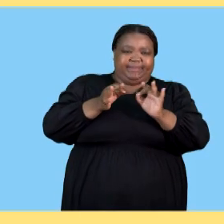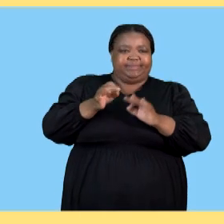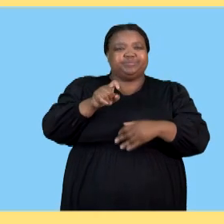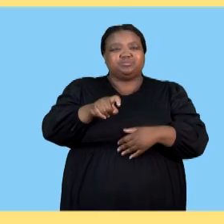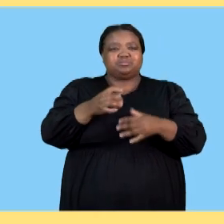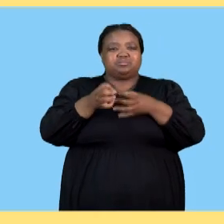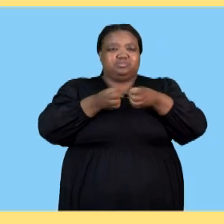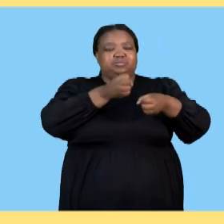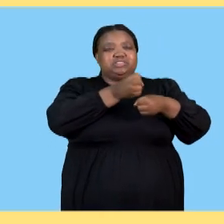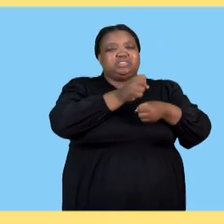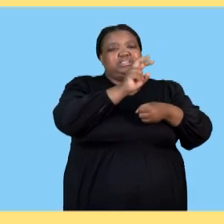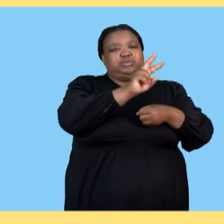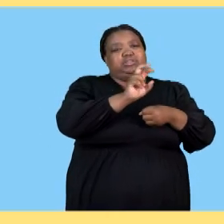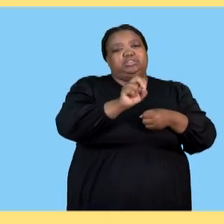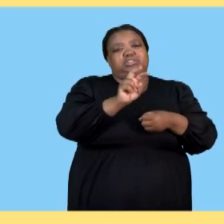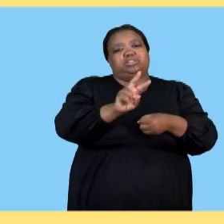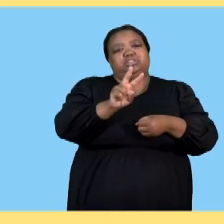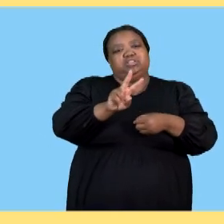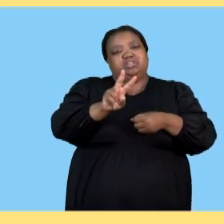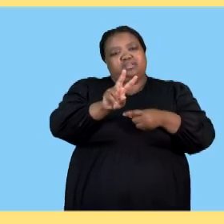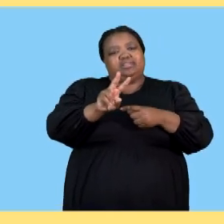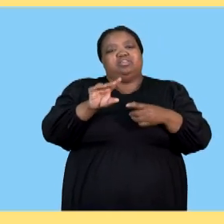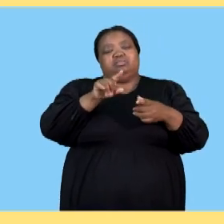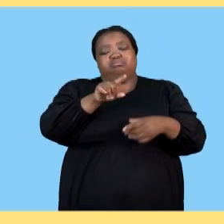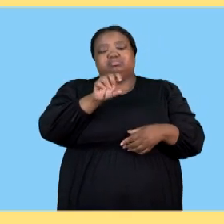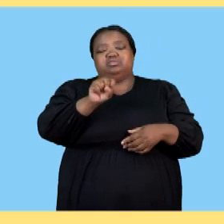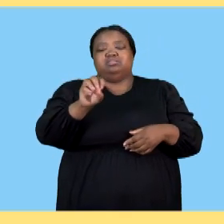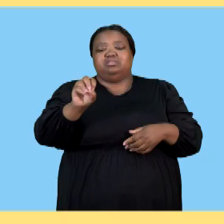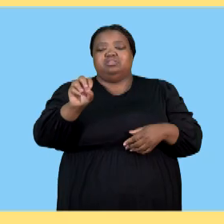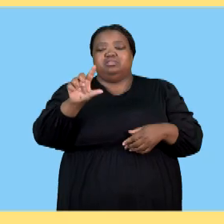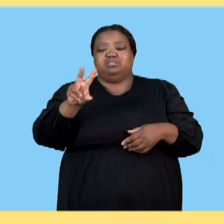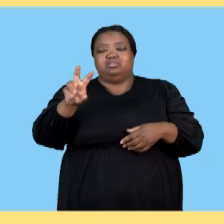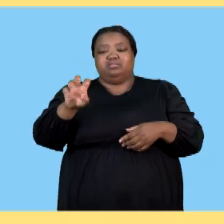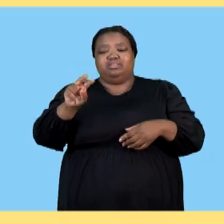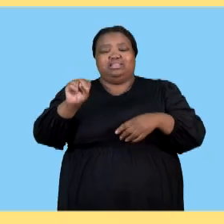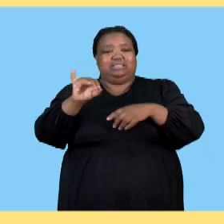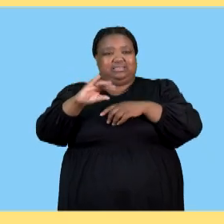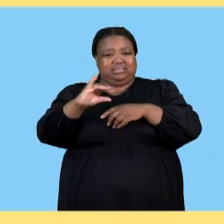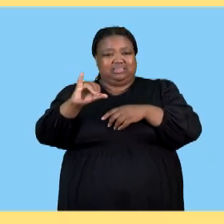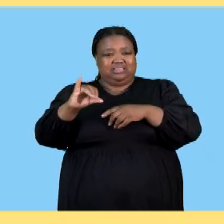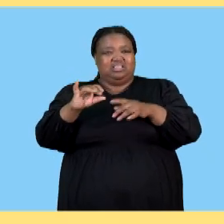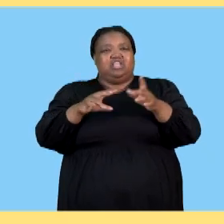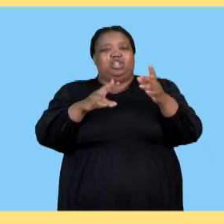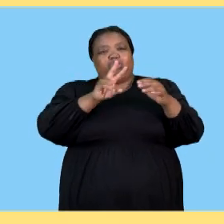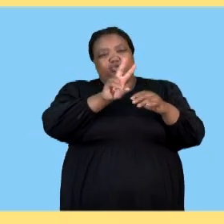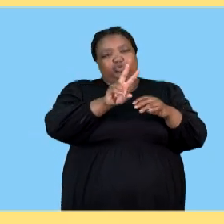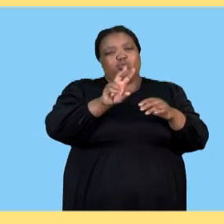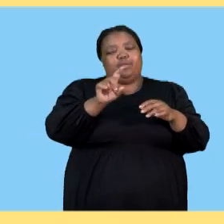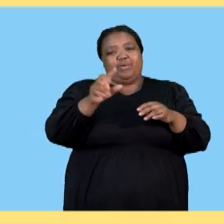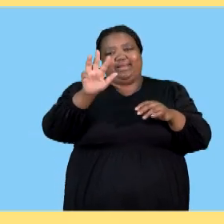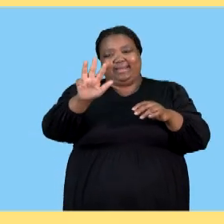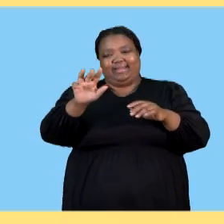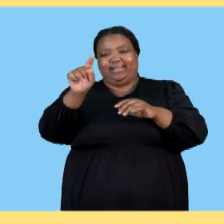the year 2022, our solvency ratio was 2.9 as to 1, which is this one here, 2.9 as to